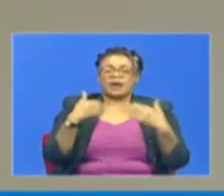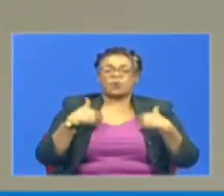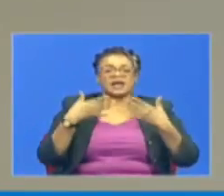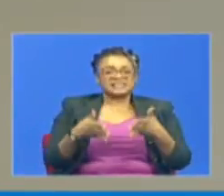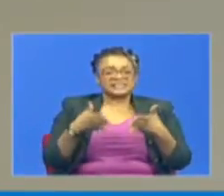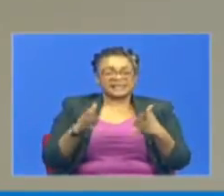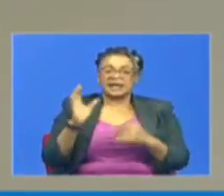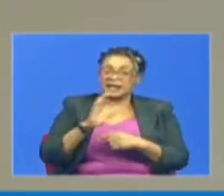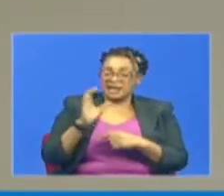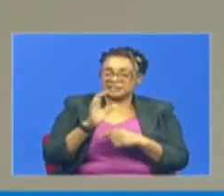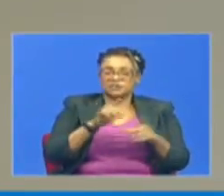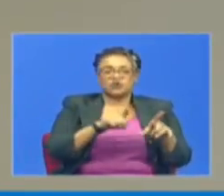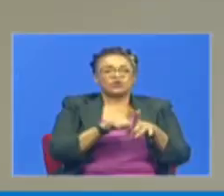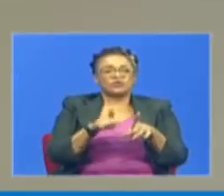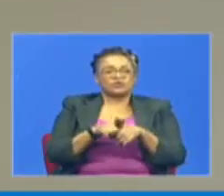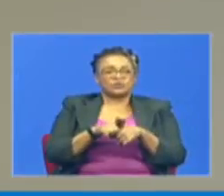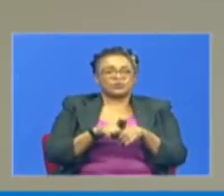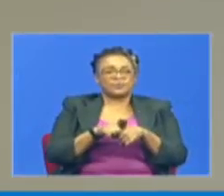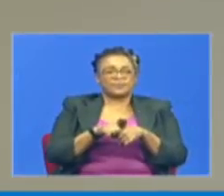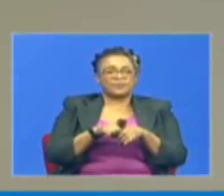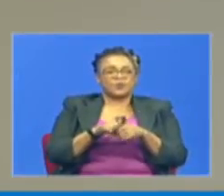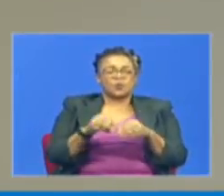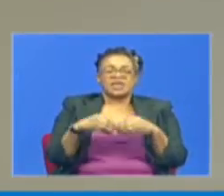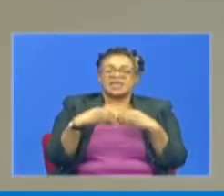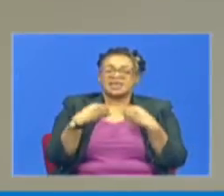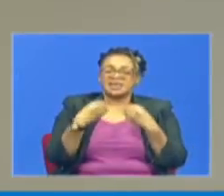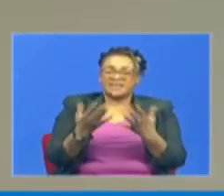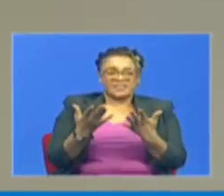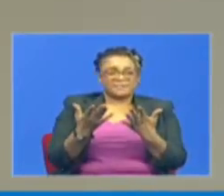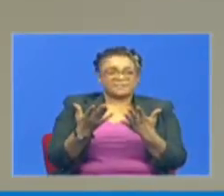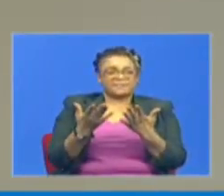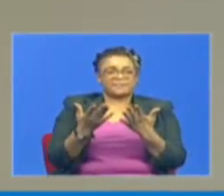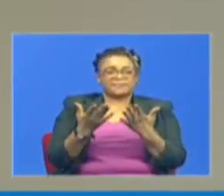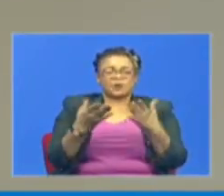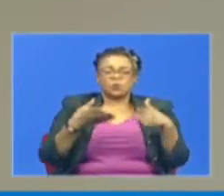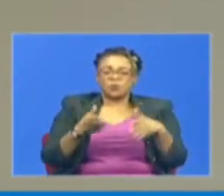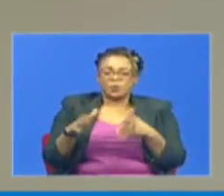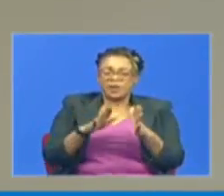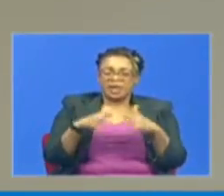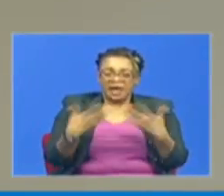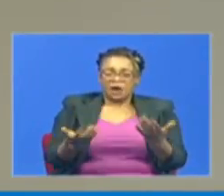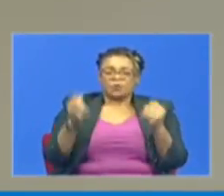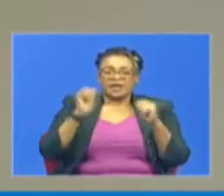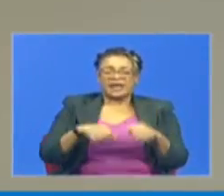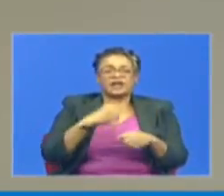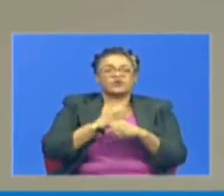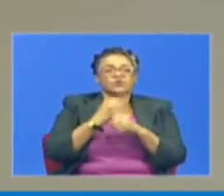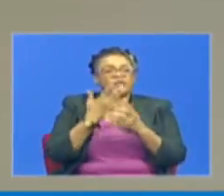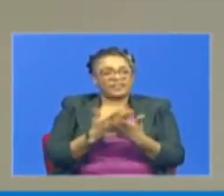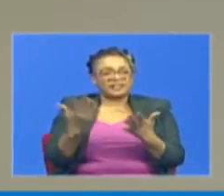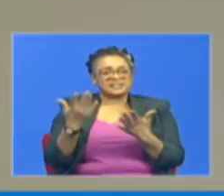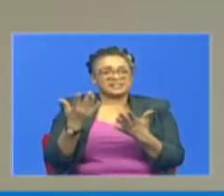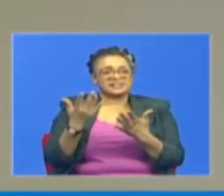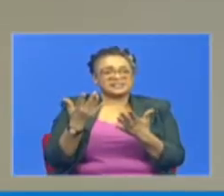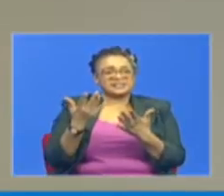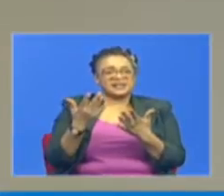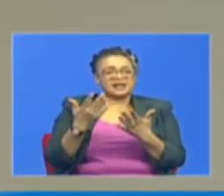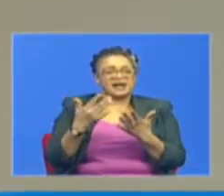we also we give them hints on how they can do staff development at a very low